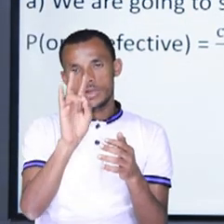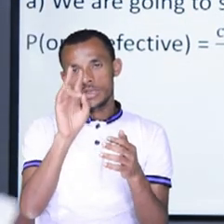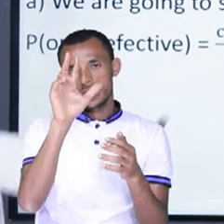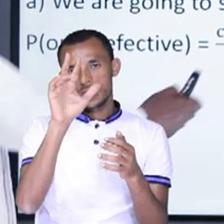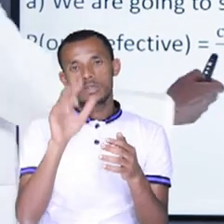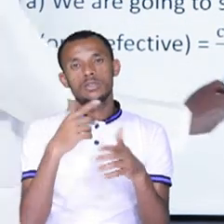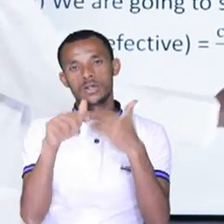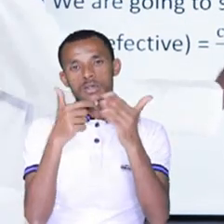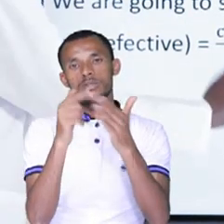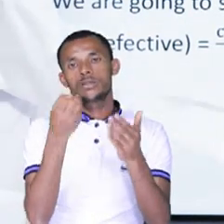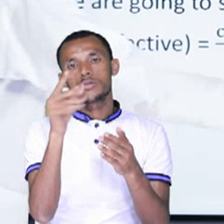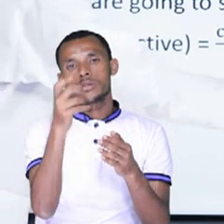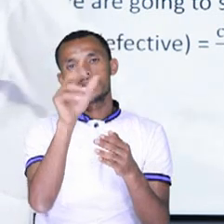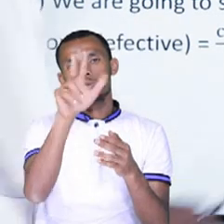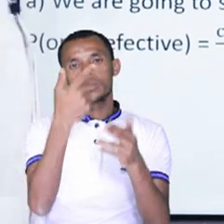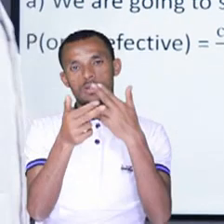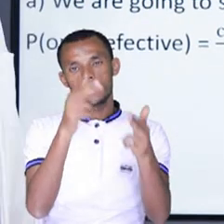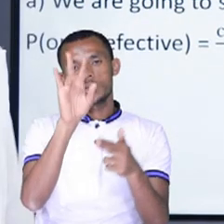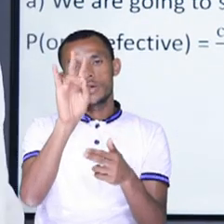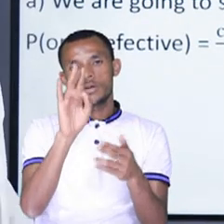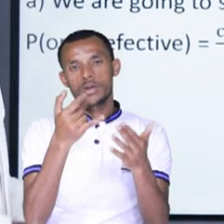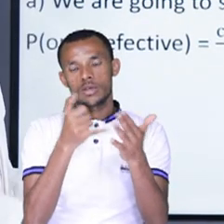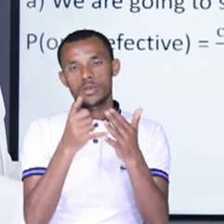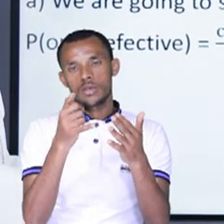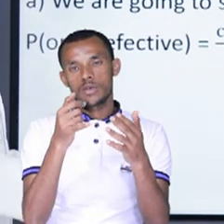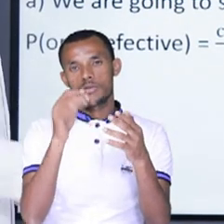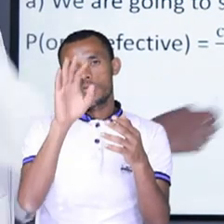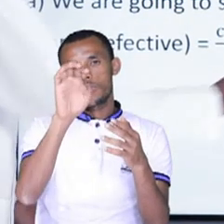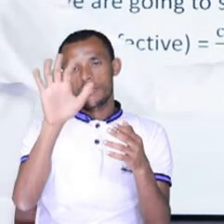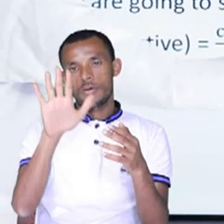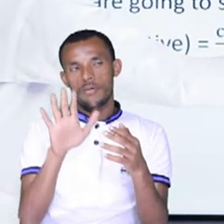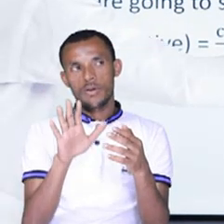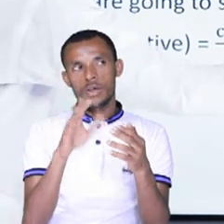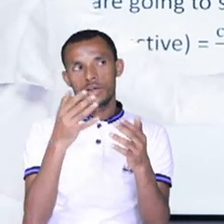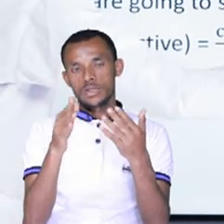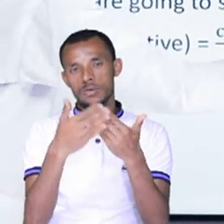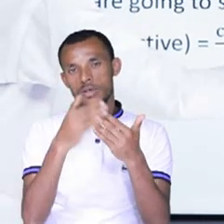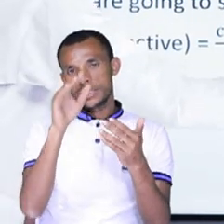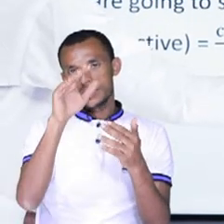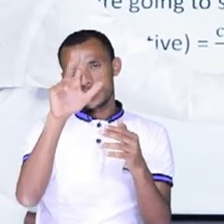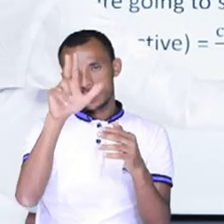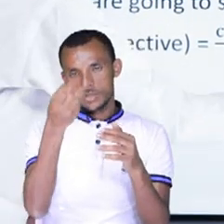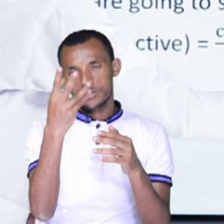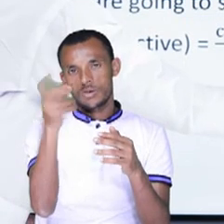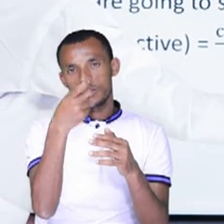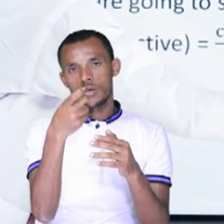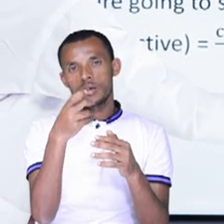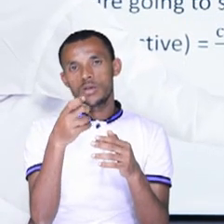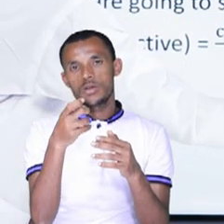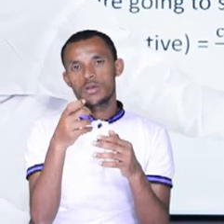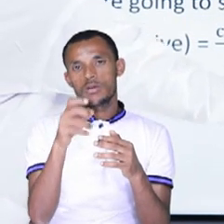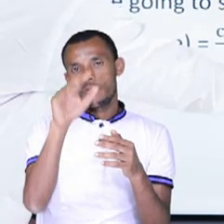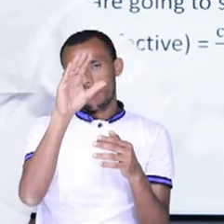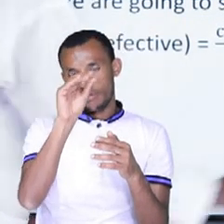7. The combination of this one, it was equal to 45. When we simplified by 3, you will have 1. By 3 to be